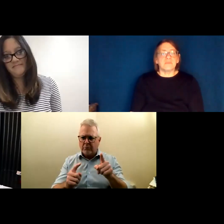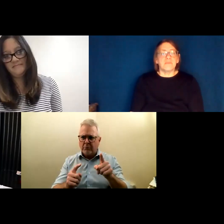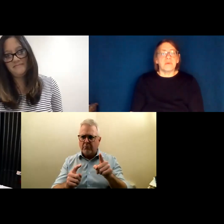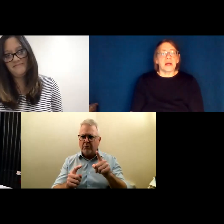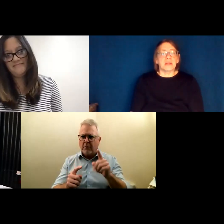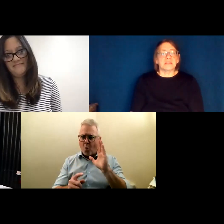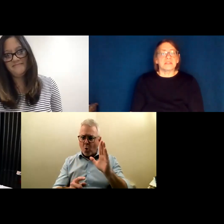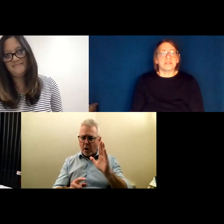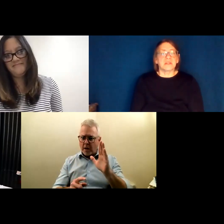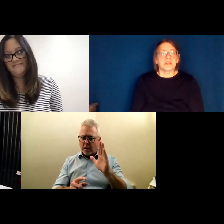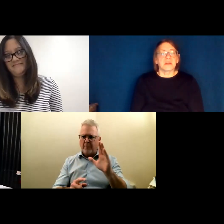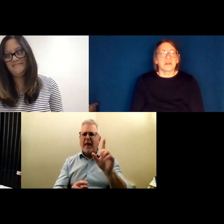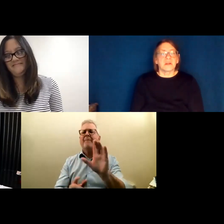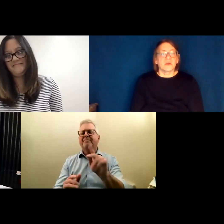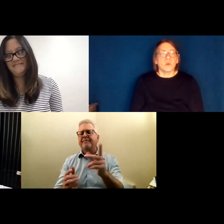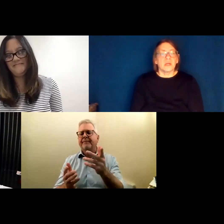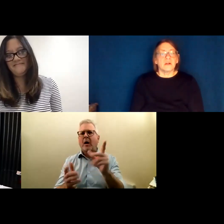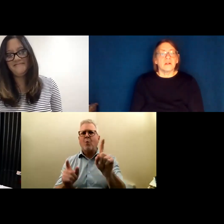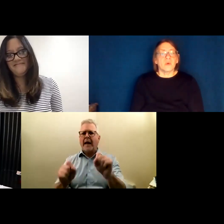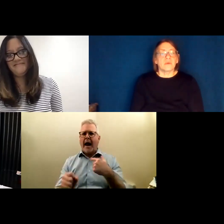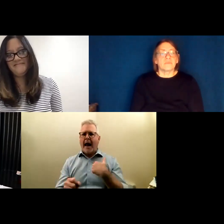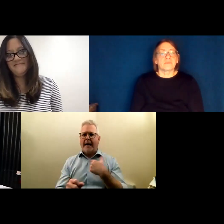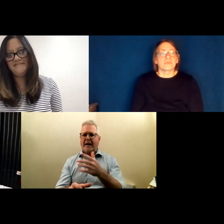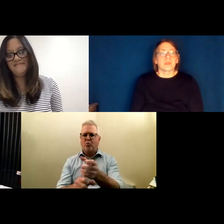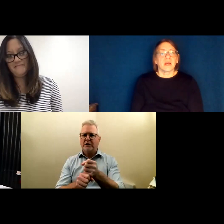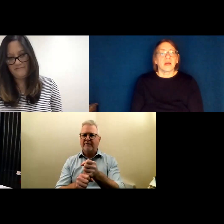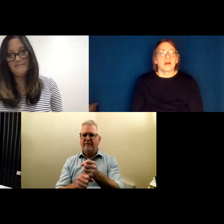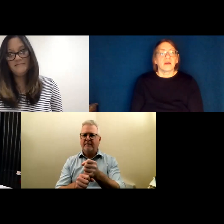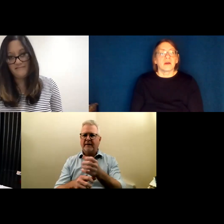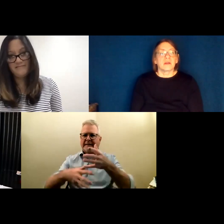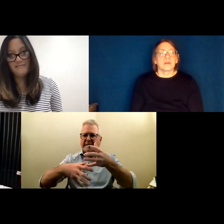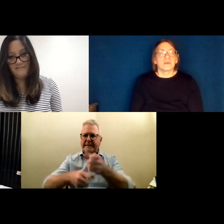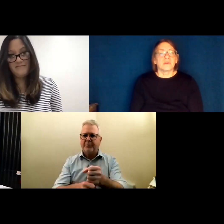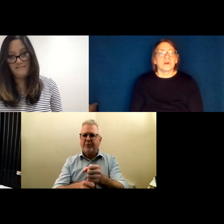overlooked it, but will